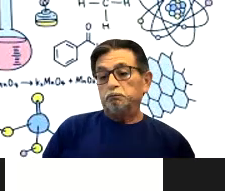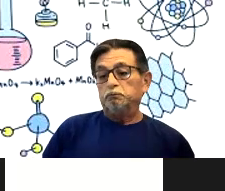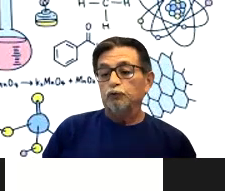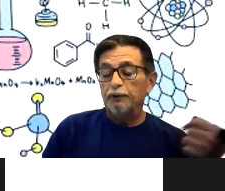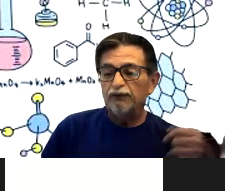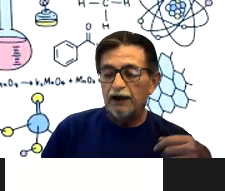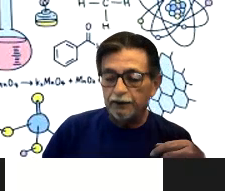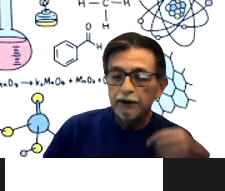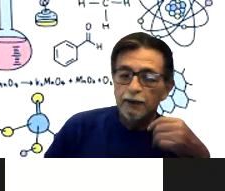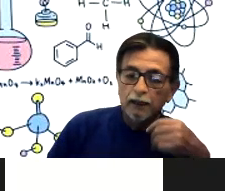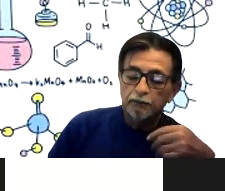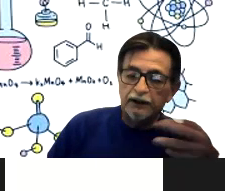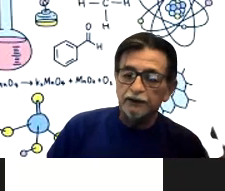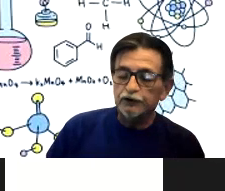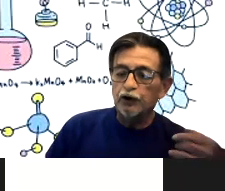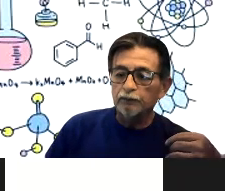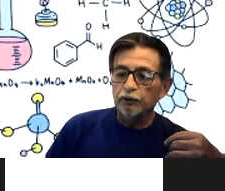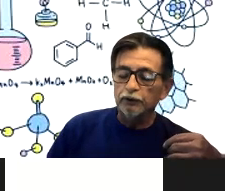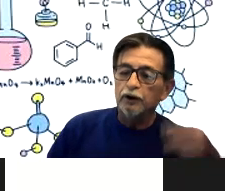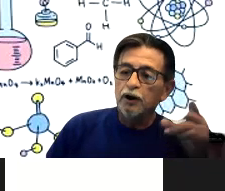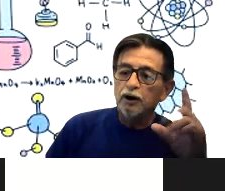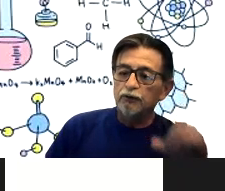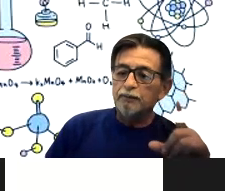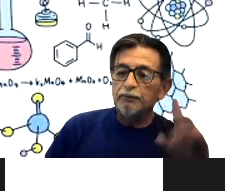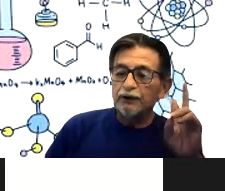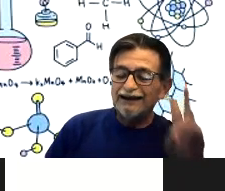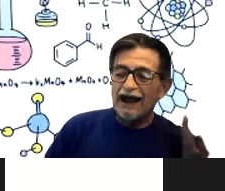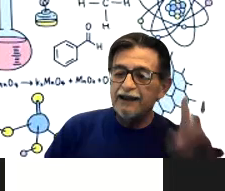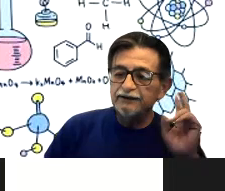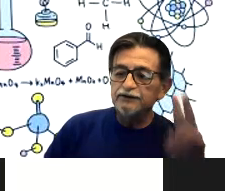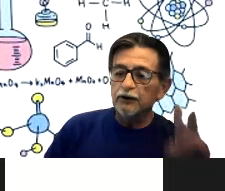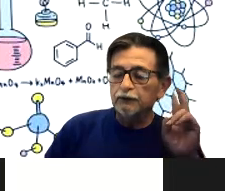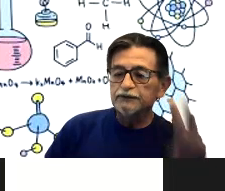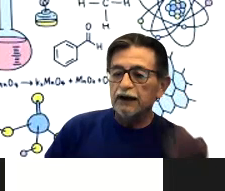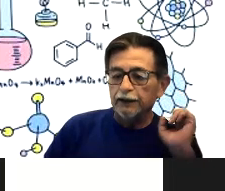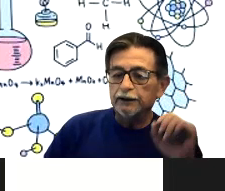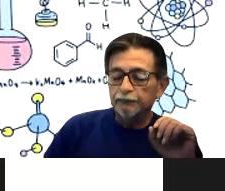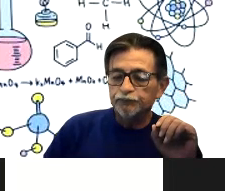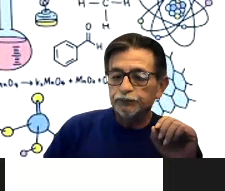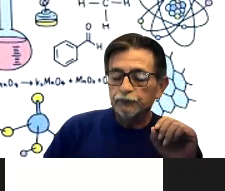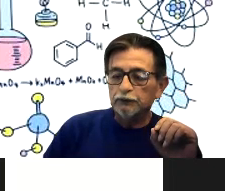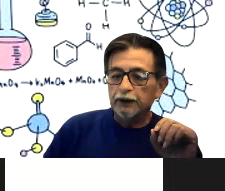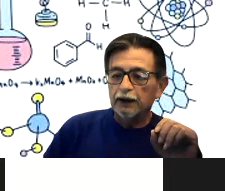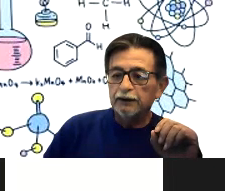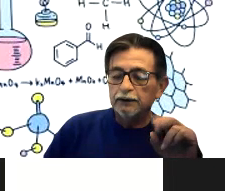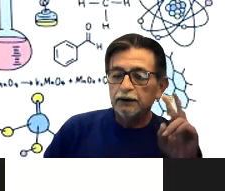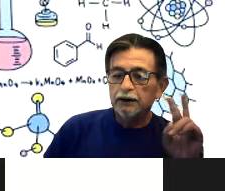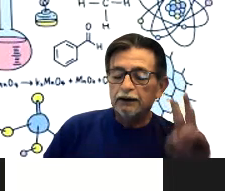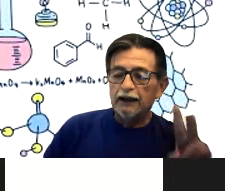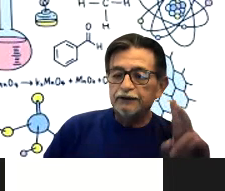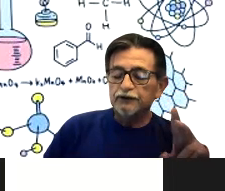solvent will be fine because they're nonpolar. Remember, light dissolves light,